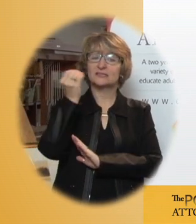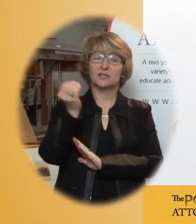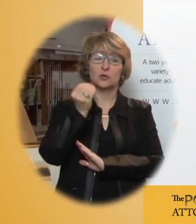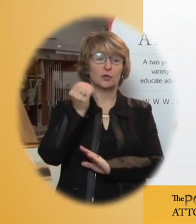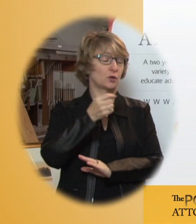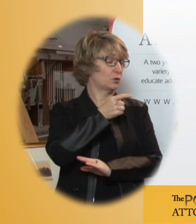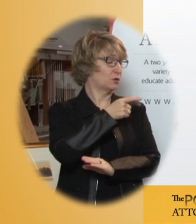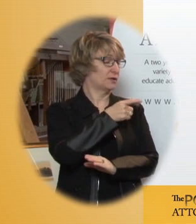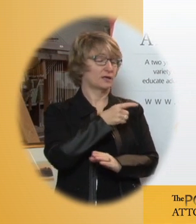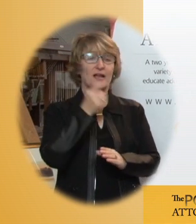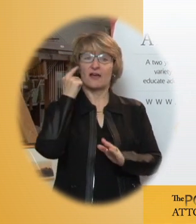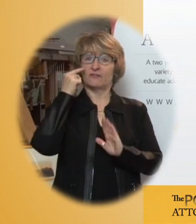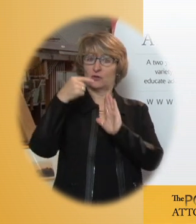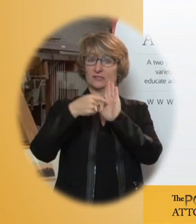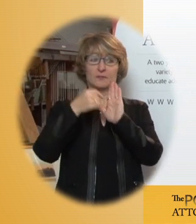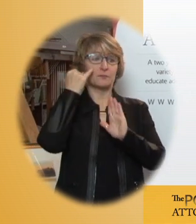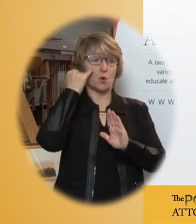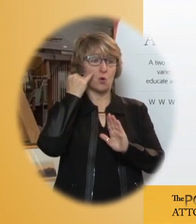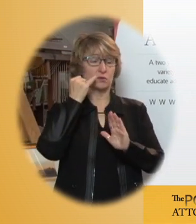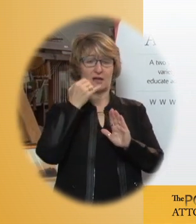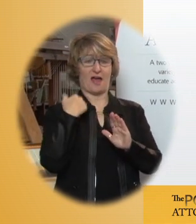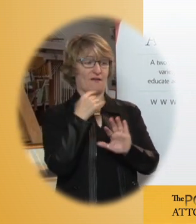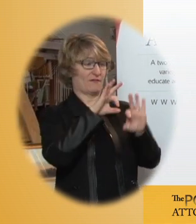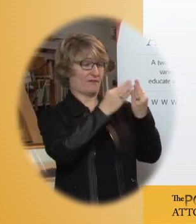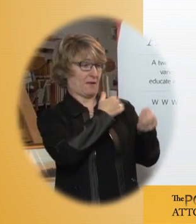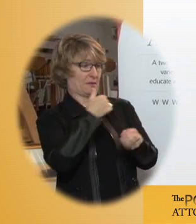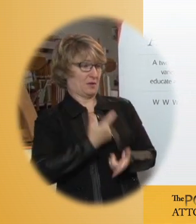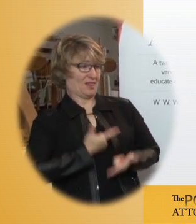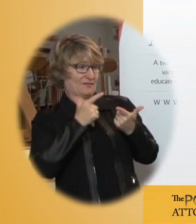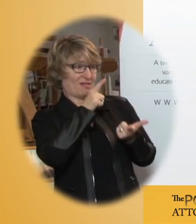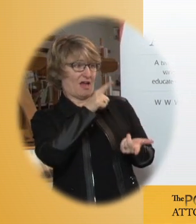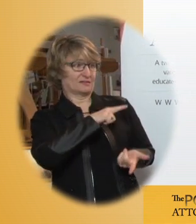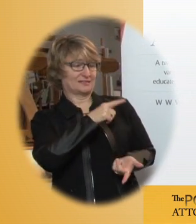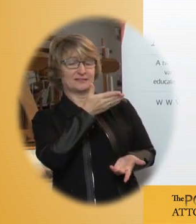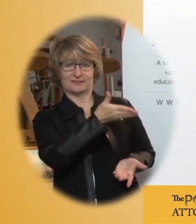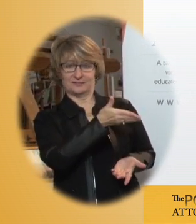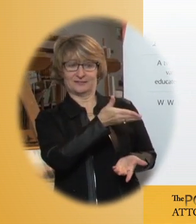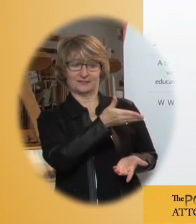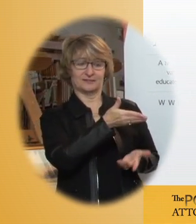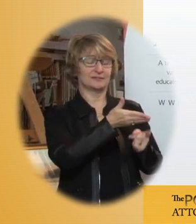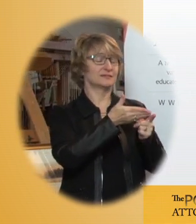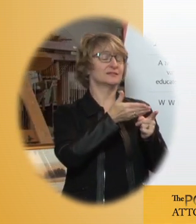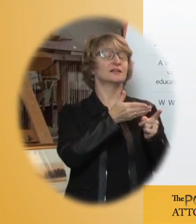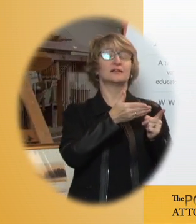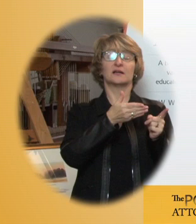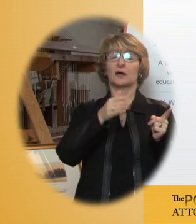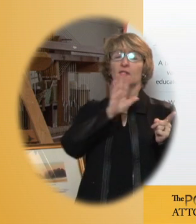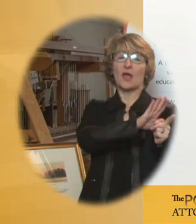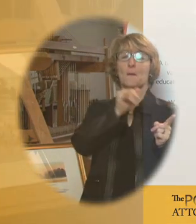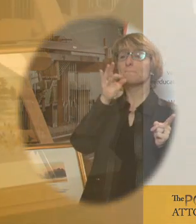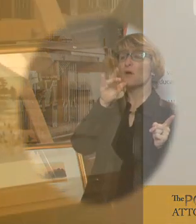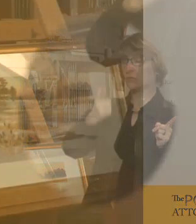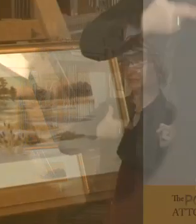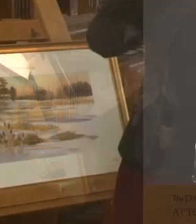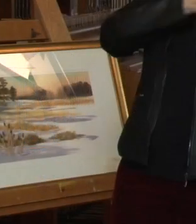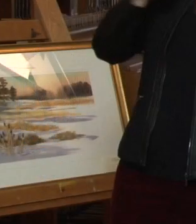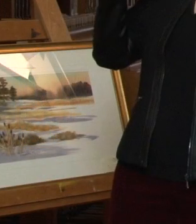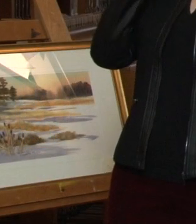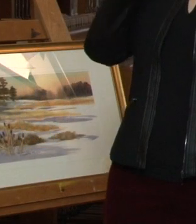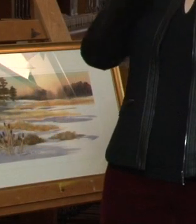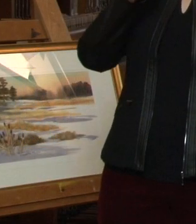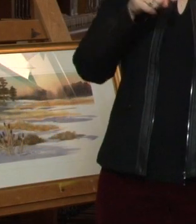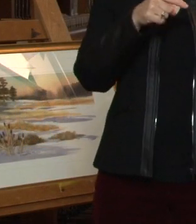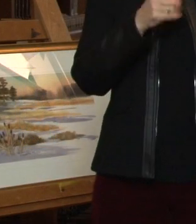about if I've got a family in London, let's say, who has a mom in Toronto, this now